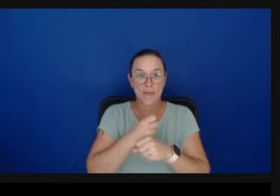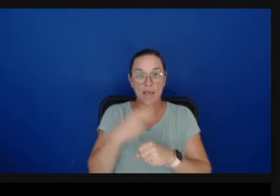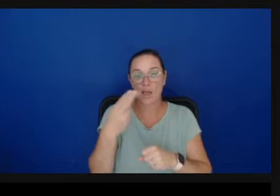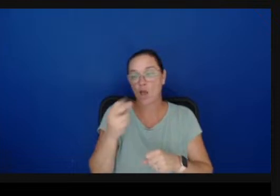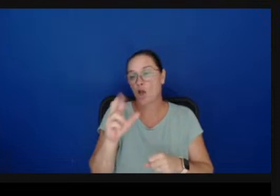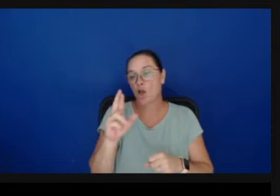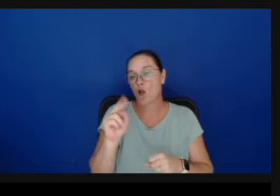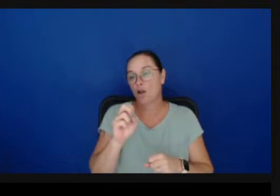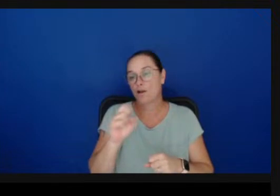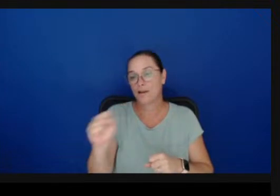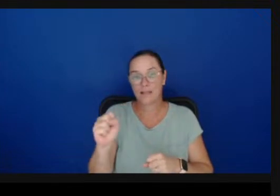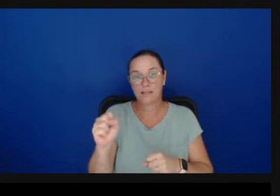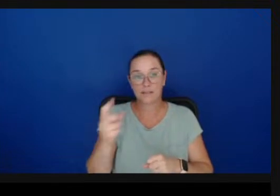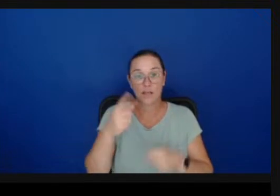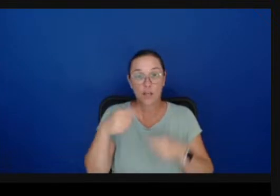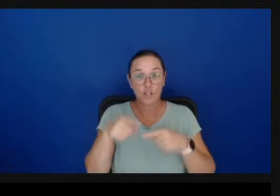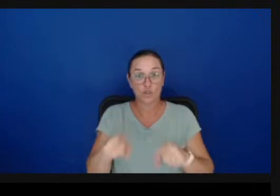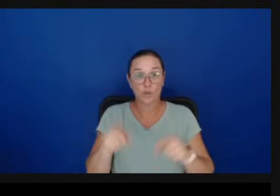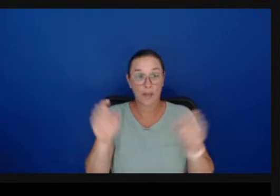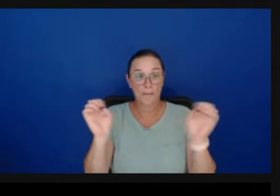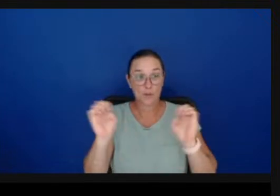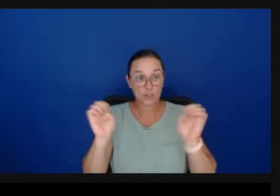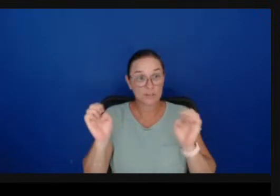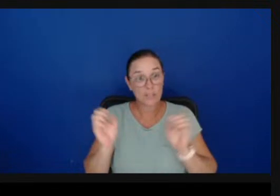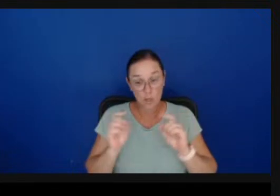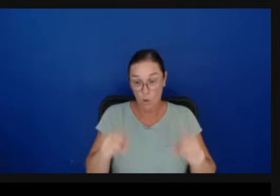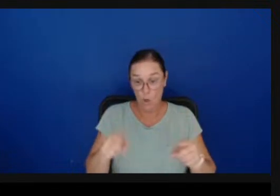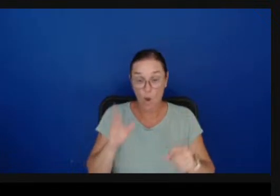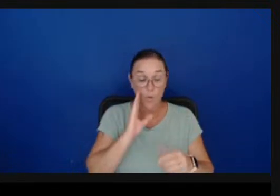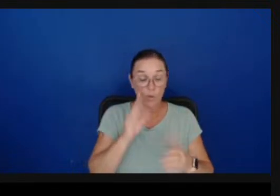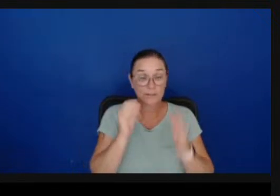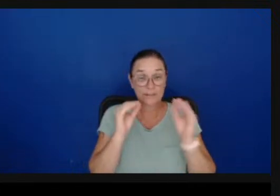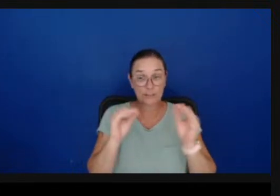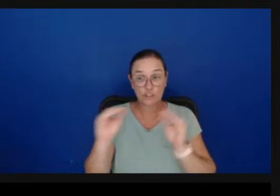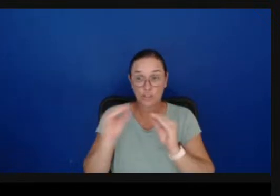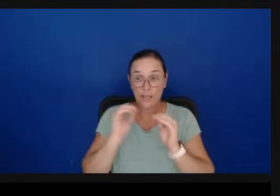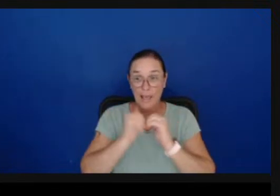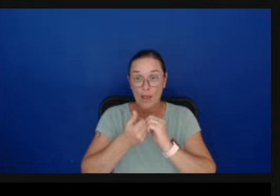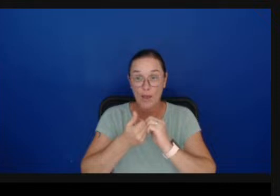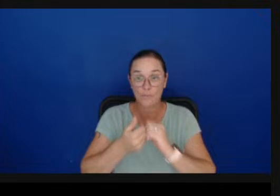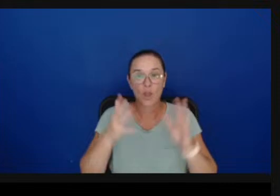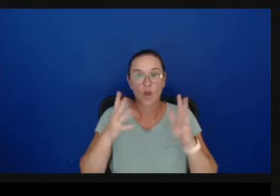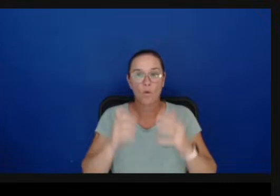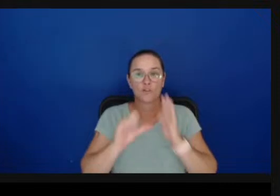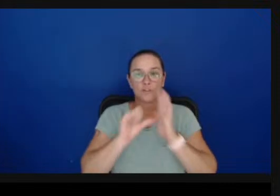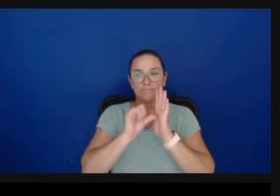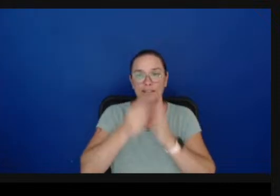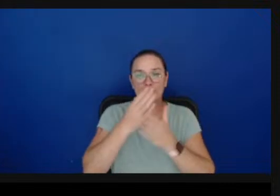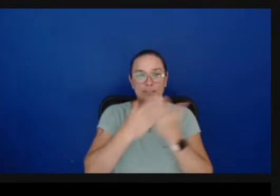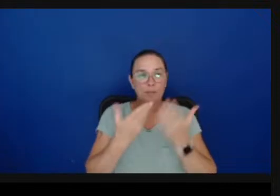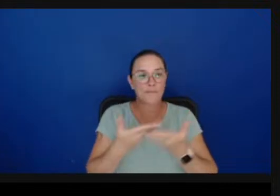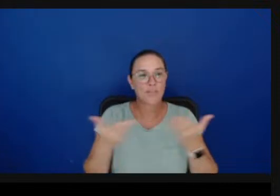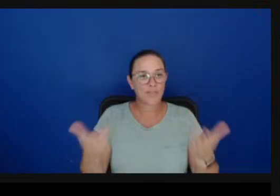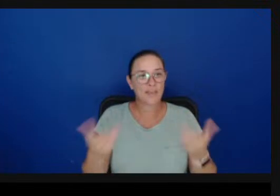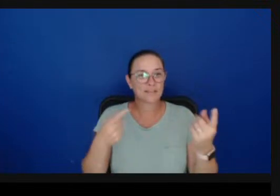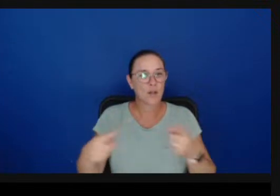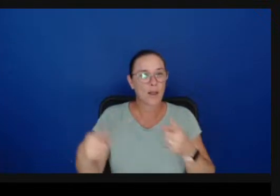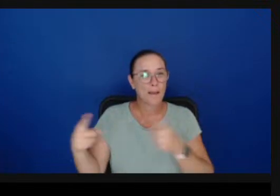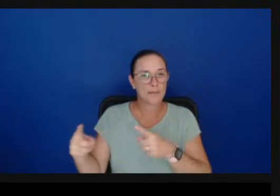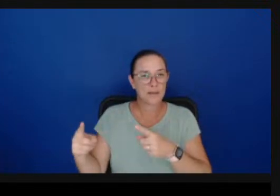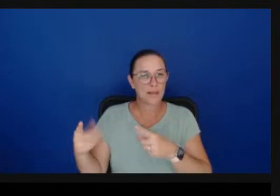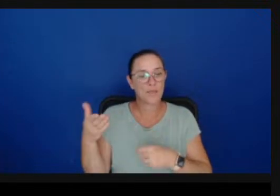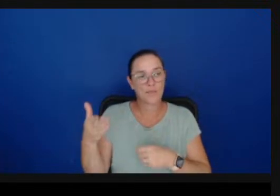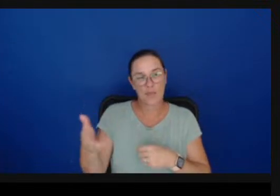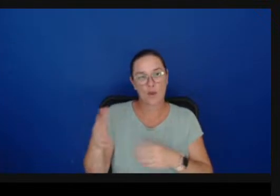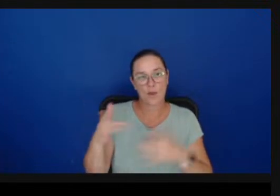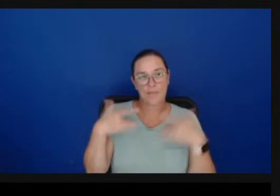animals during an emergency, you need to get out, stop by. They'll teach you how to do that. Just wanted to point out some of the things that are going on at the event.